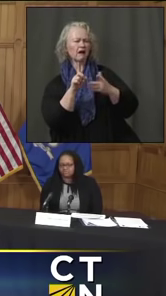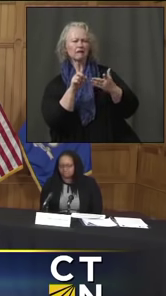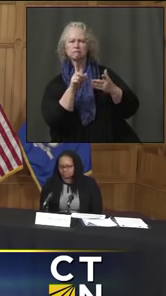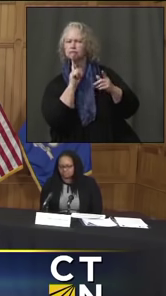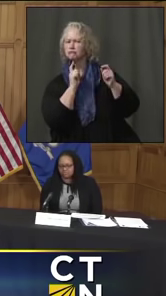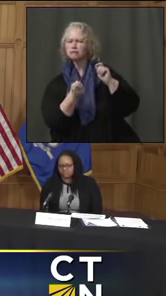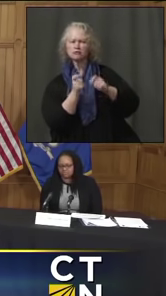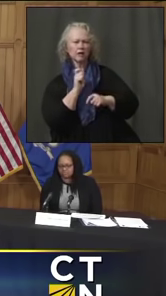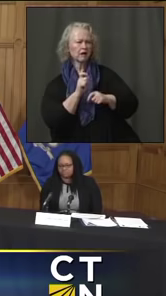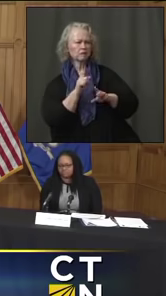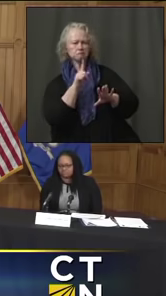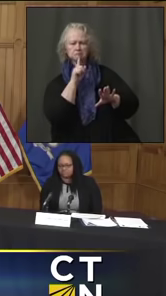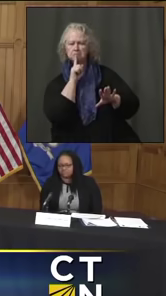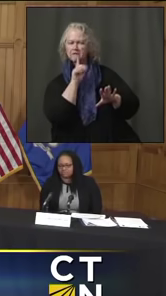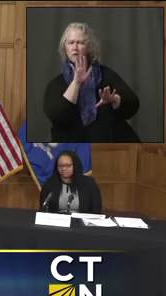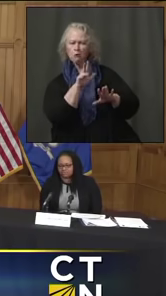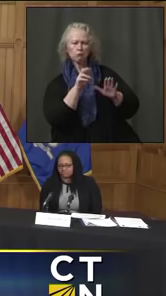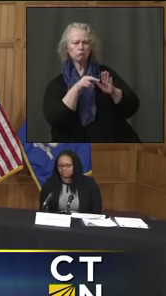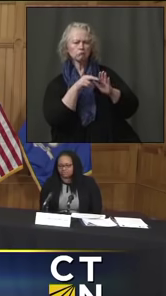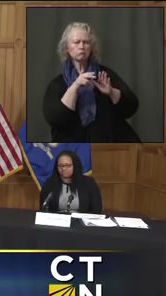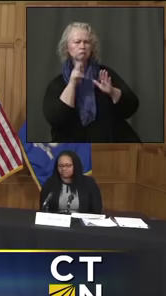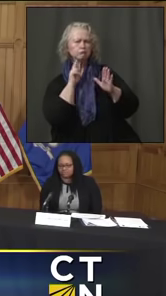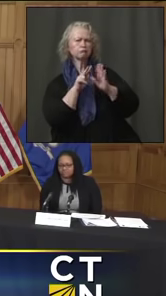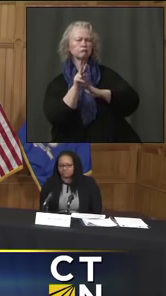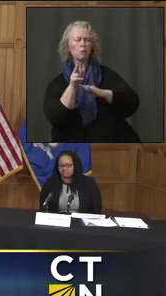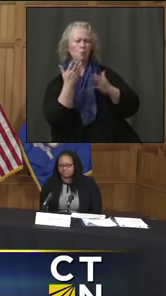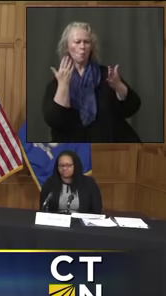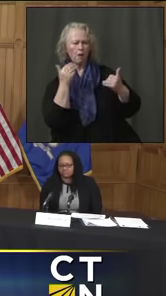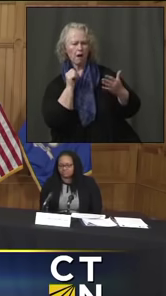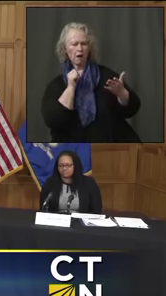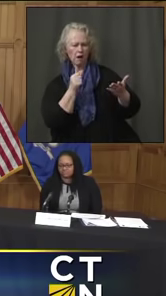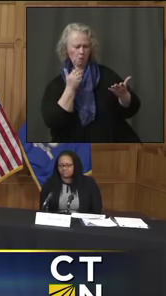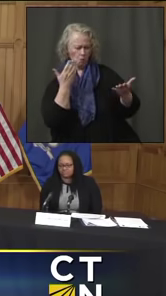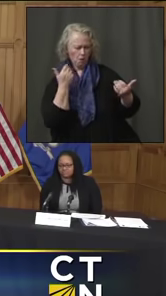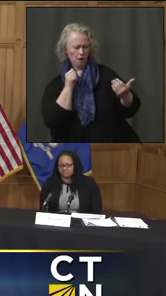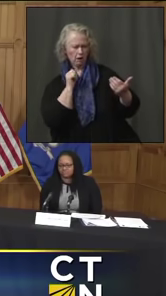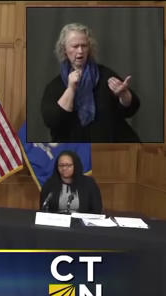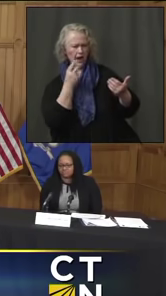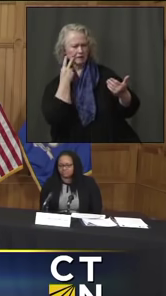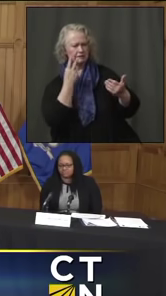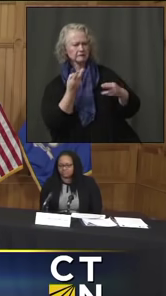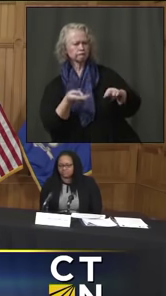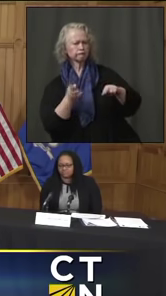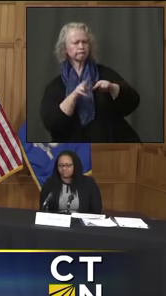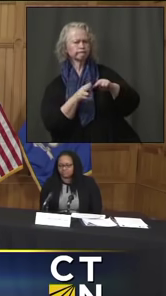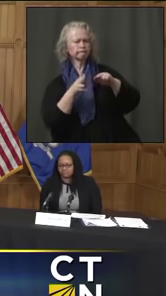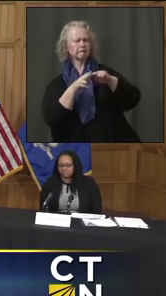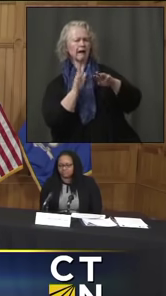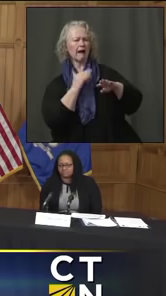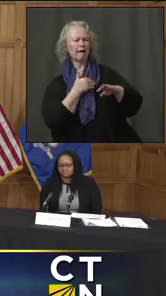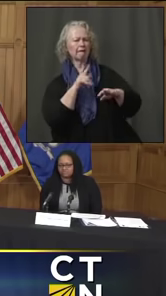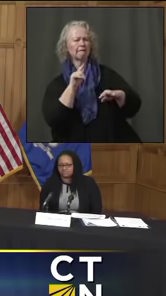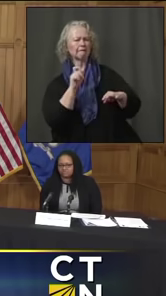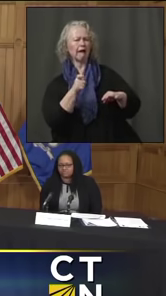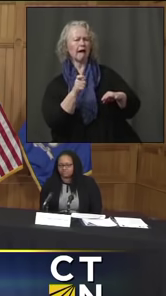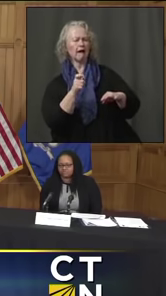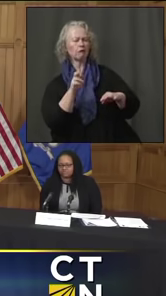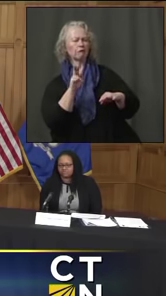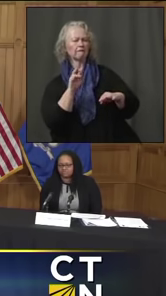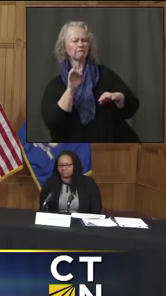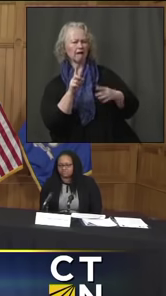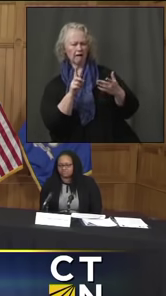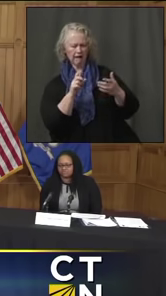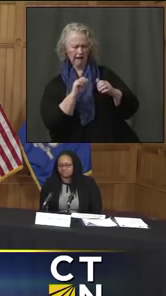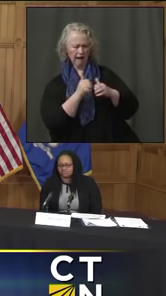for the entire projection. Why is that? Why wouldn't we see an increase in tax refunds, and how will that affect your